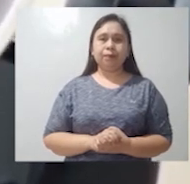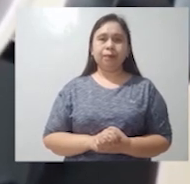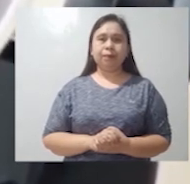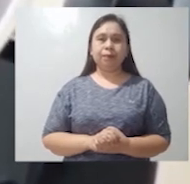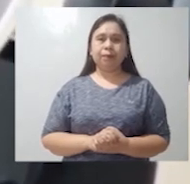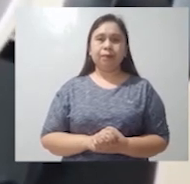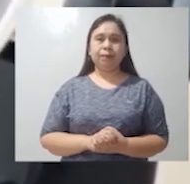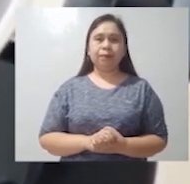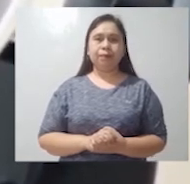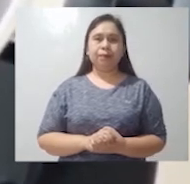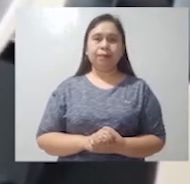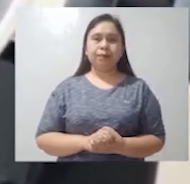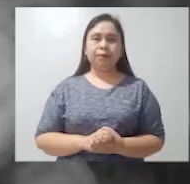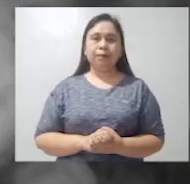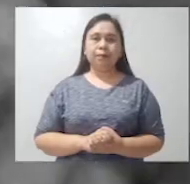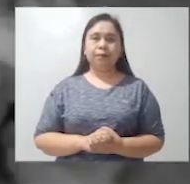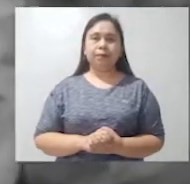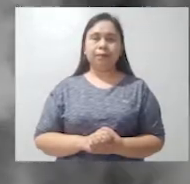gas.